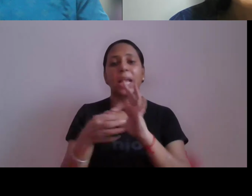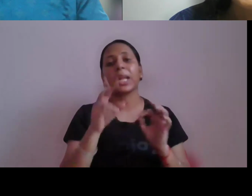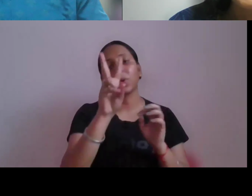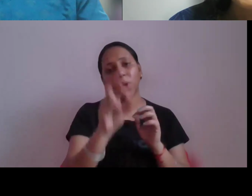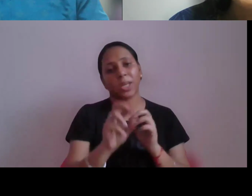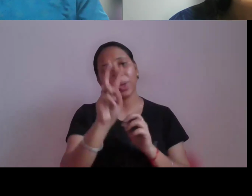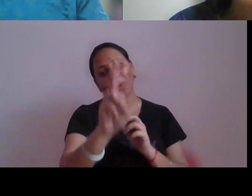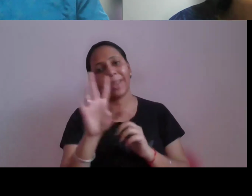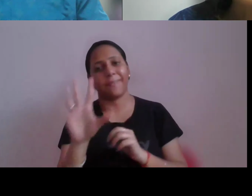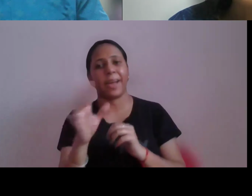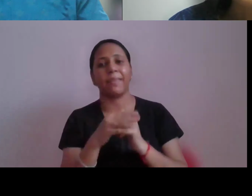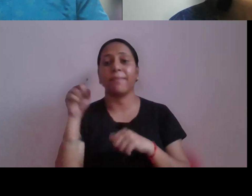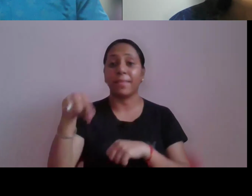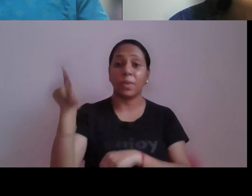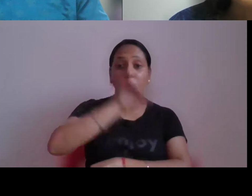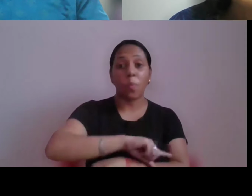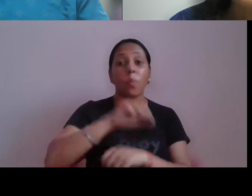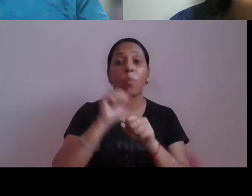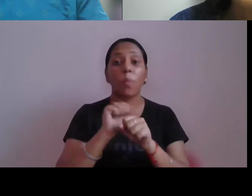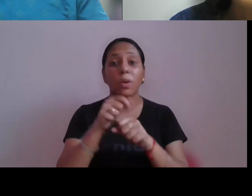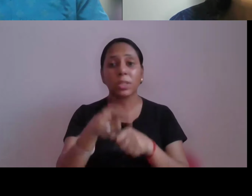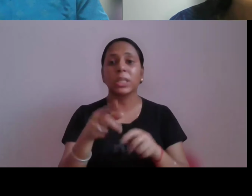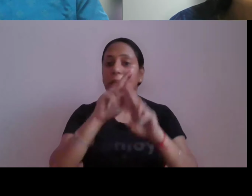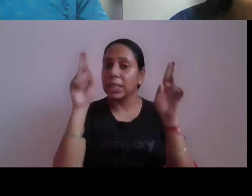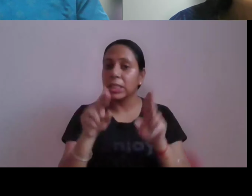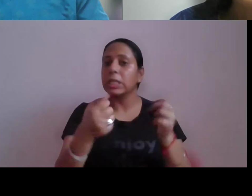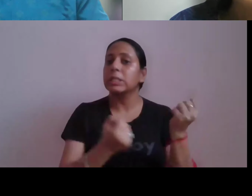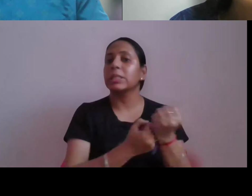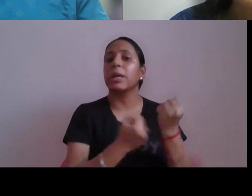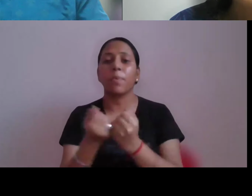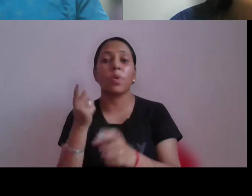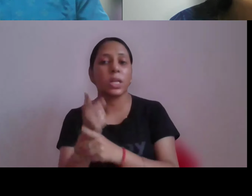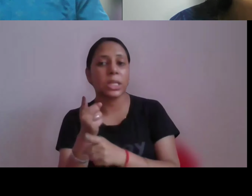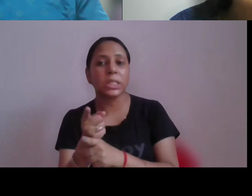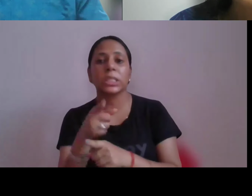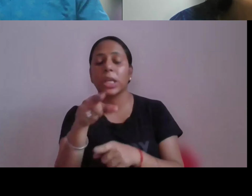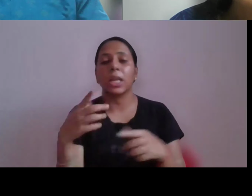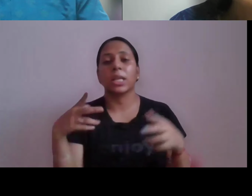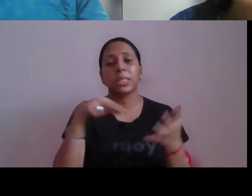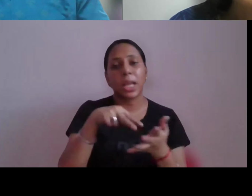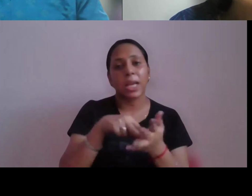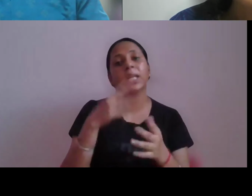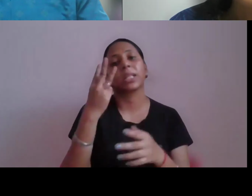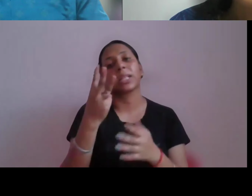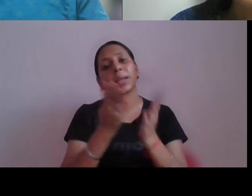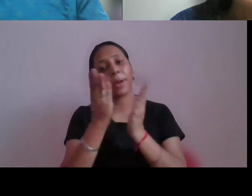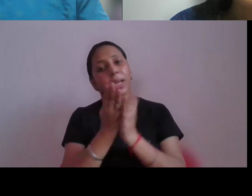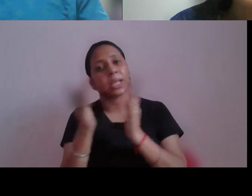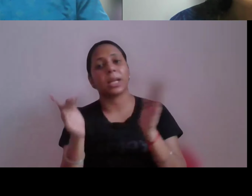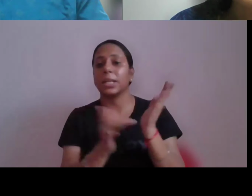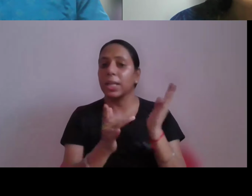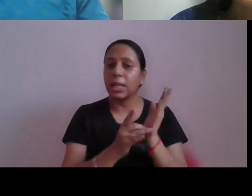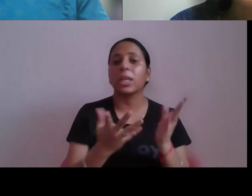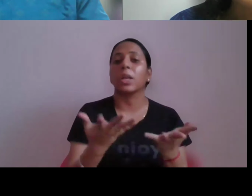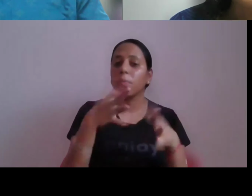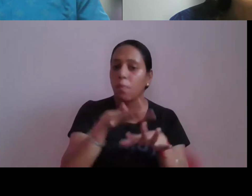2025. Today's workshop is designed to support teachers with understanding 3 practical techniques that will